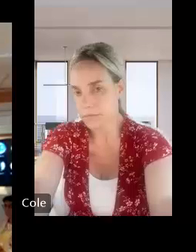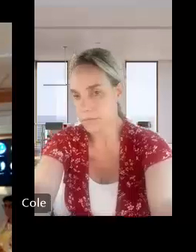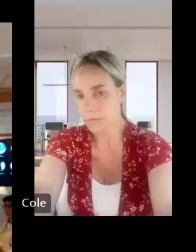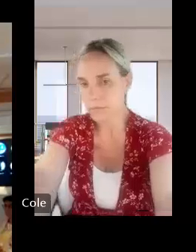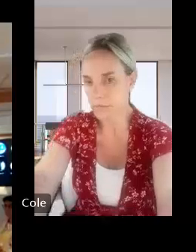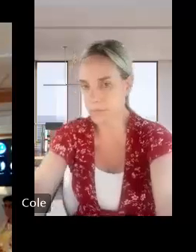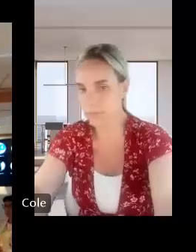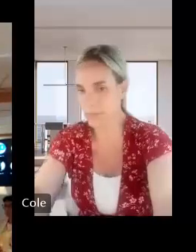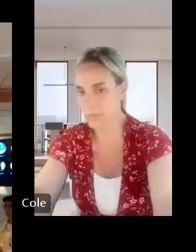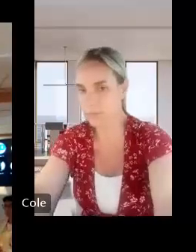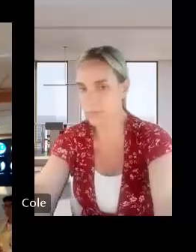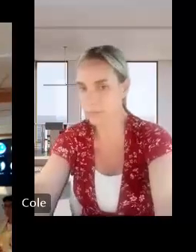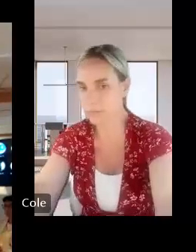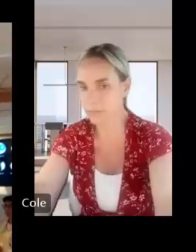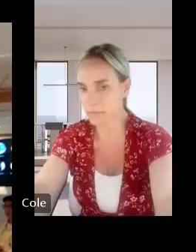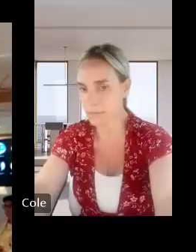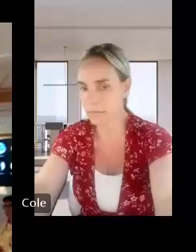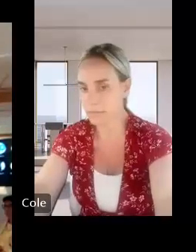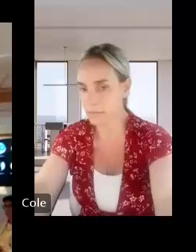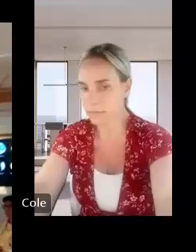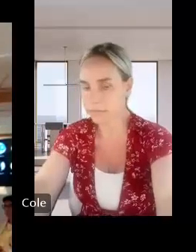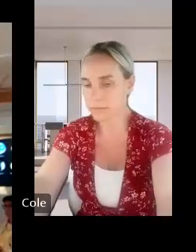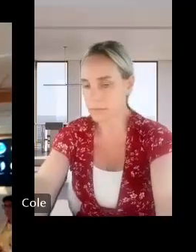Thank you. Trustee Davies.